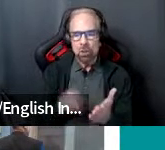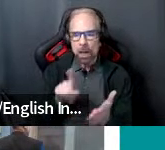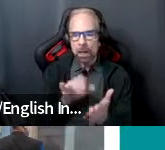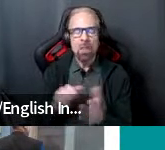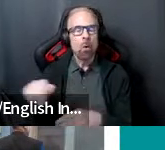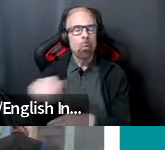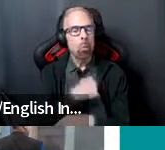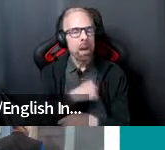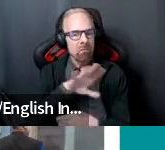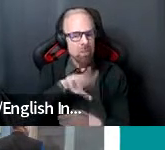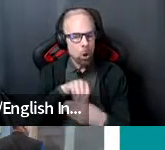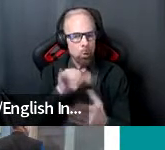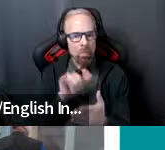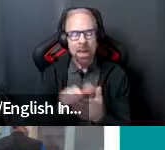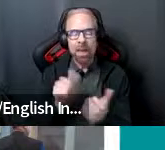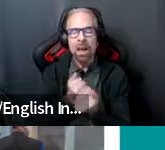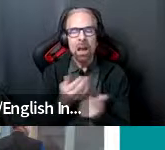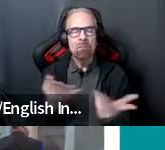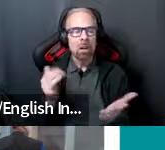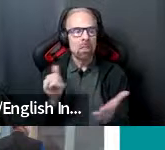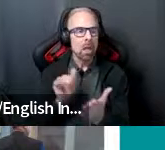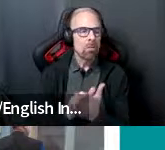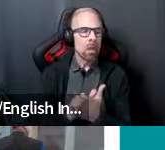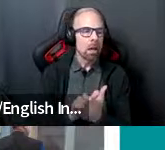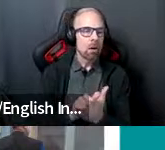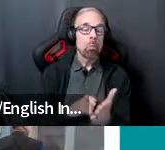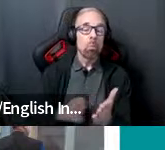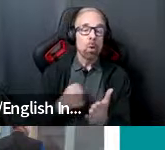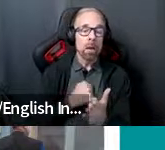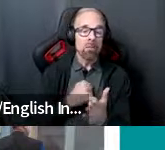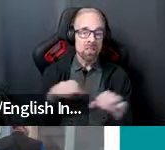into account with everything we've been doing. So,